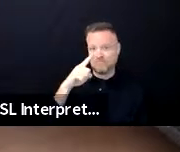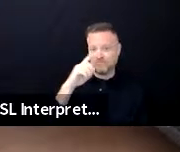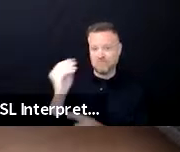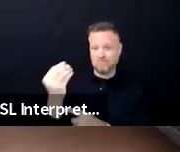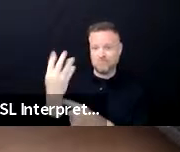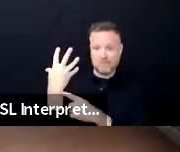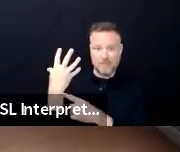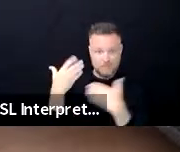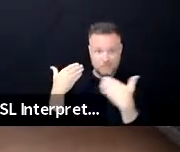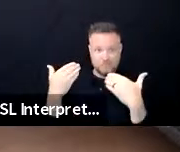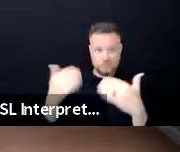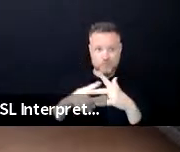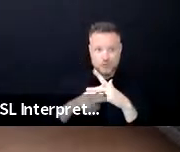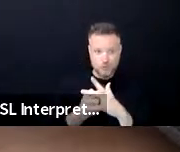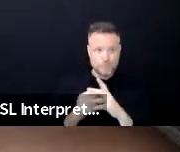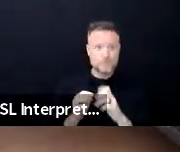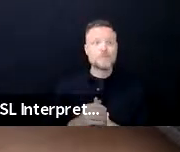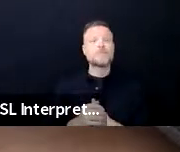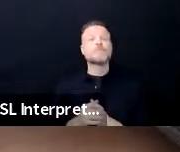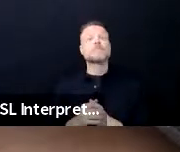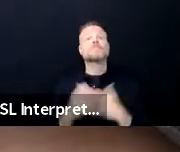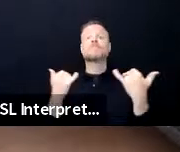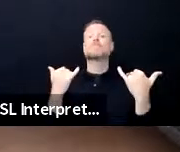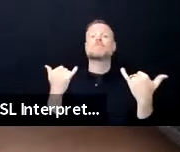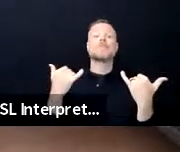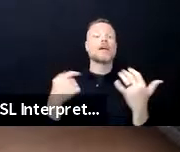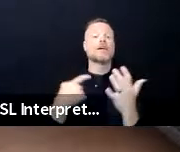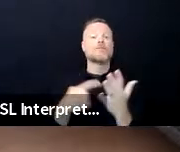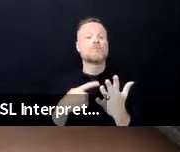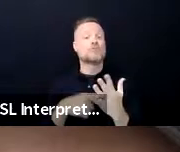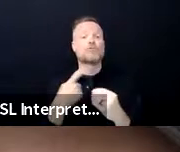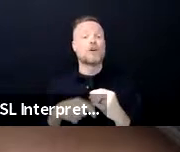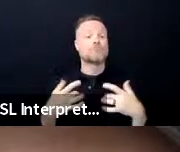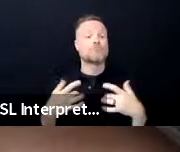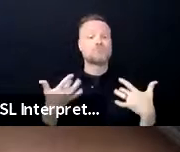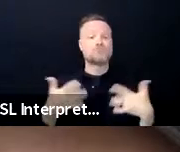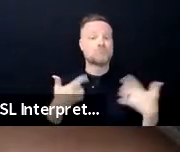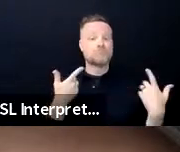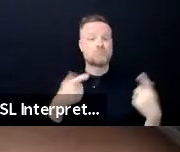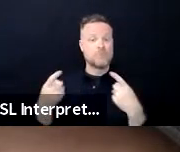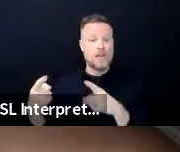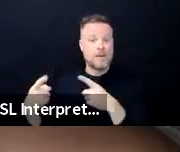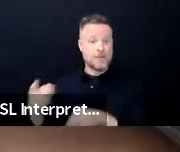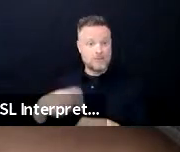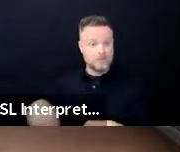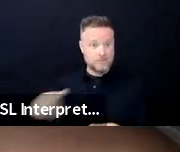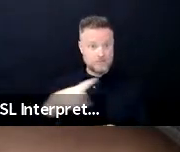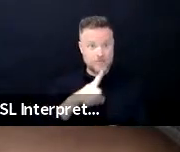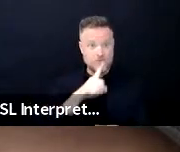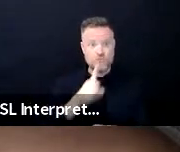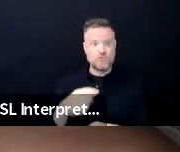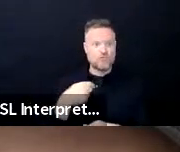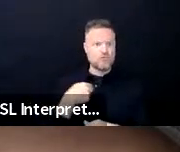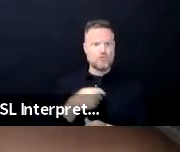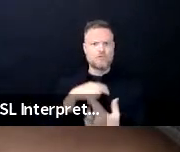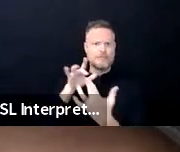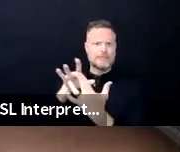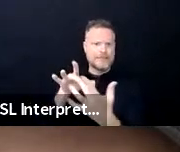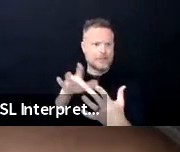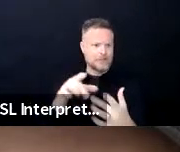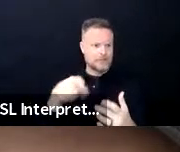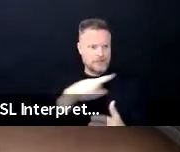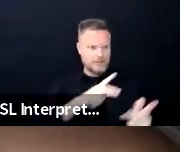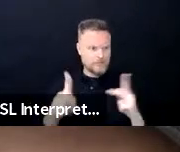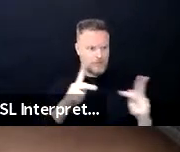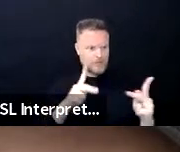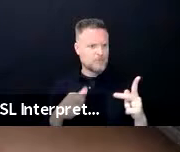into this. We're talking about things that we've done to make sure that we're reaching the underserved